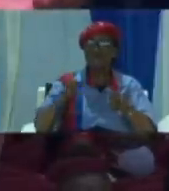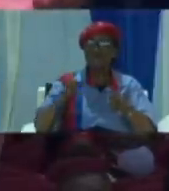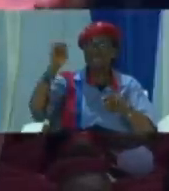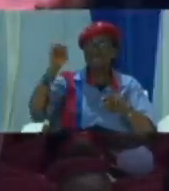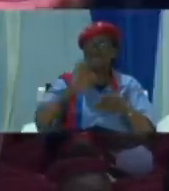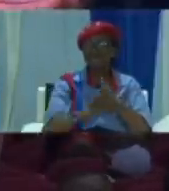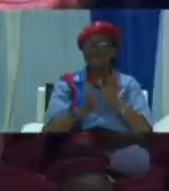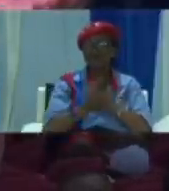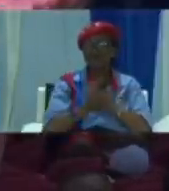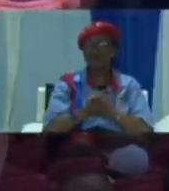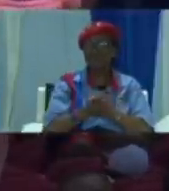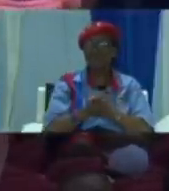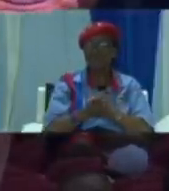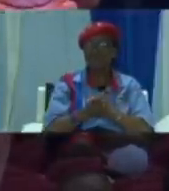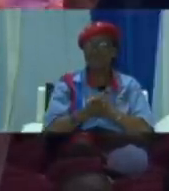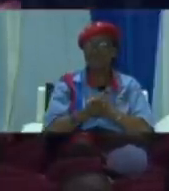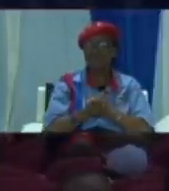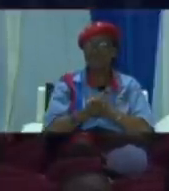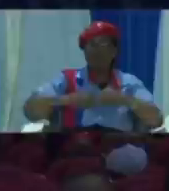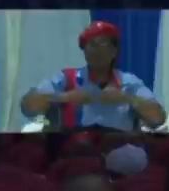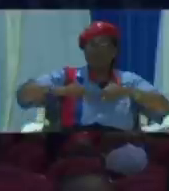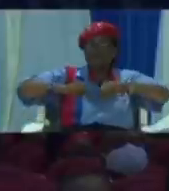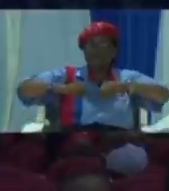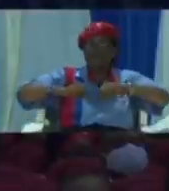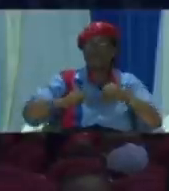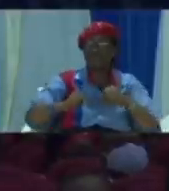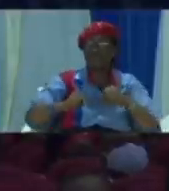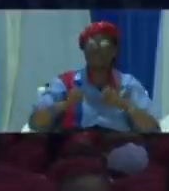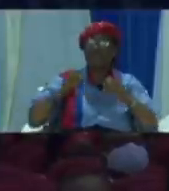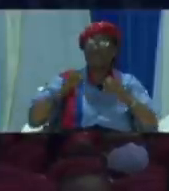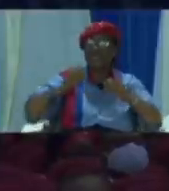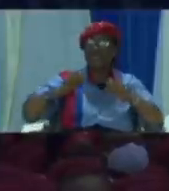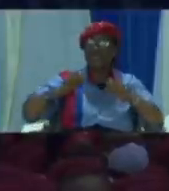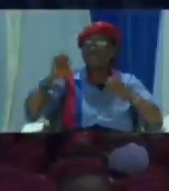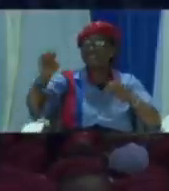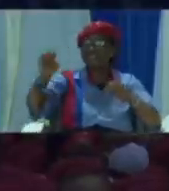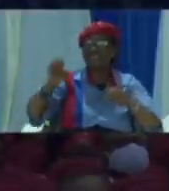became chief executive officer. And